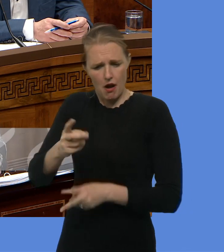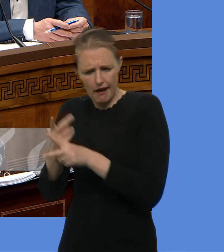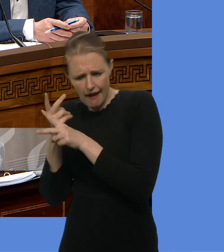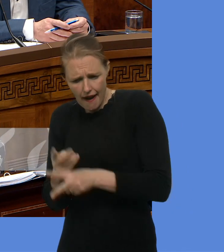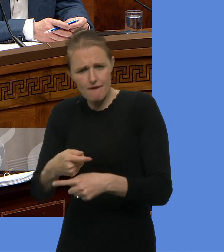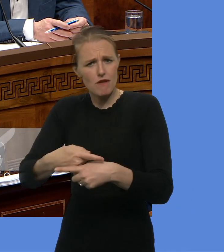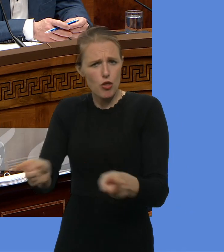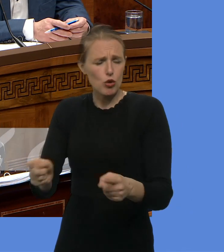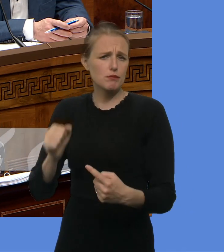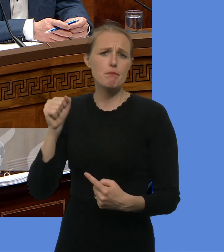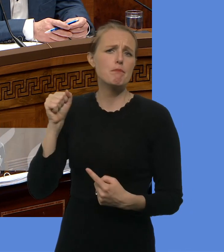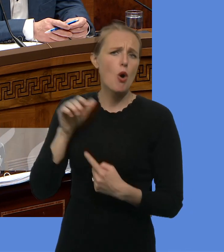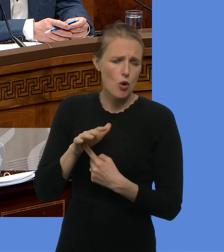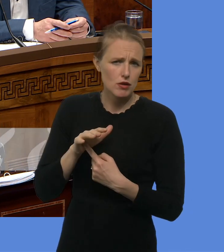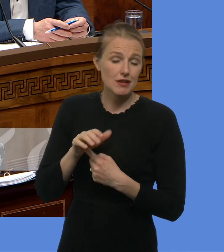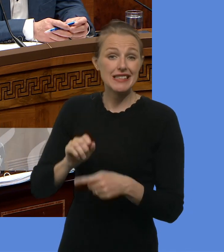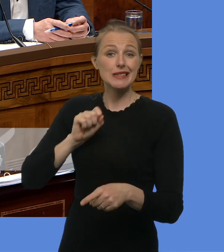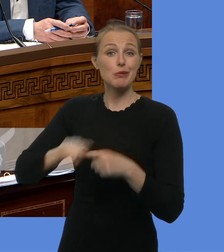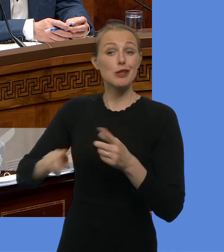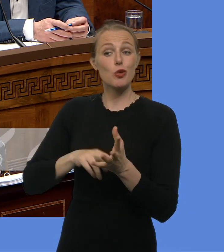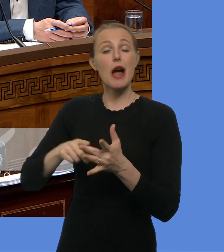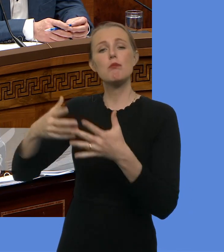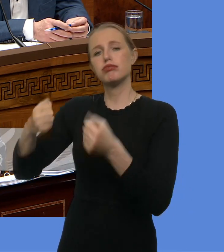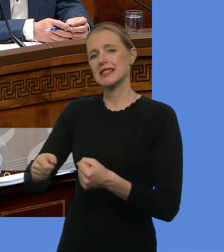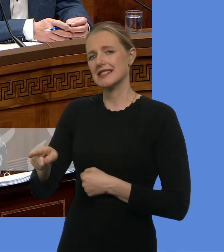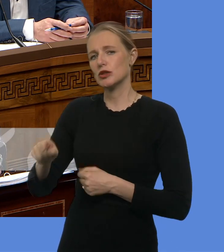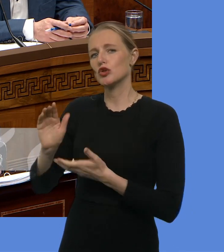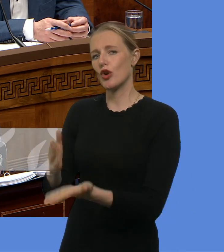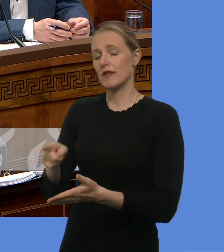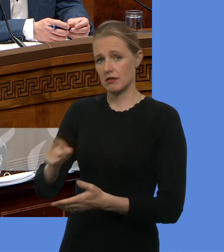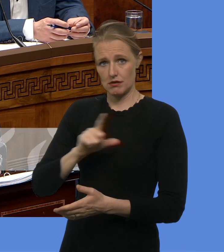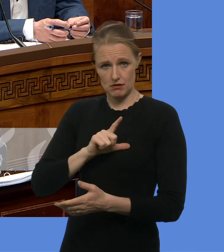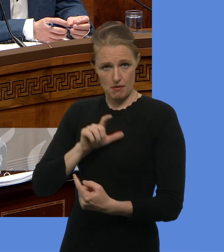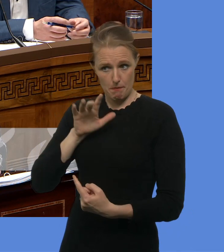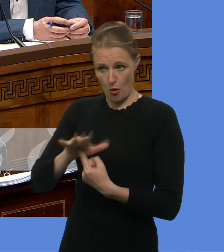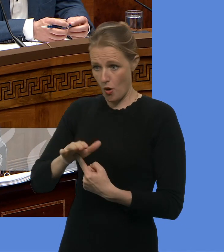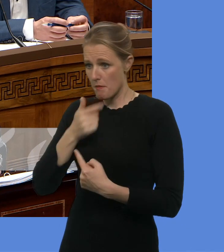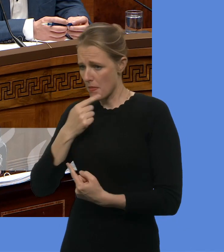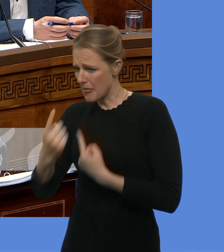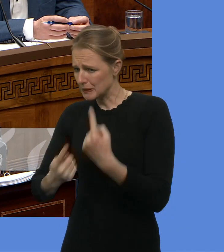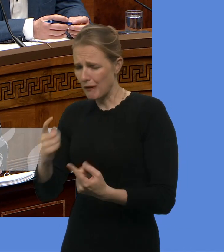in the context of the work of Northern Ireland Prison Service, as we seek to care for and support people with complex